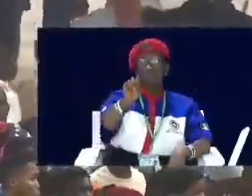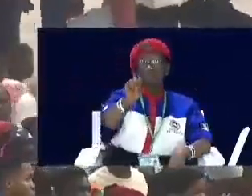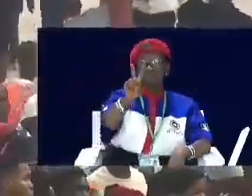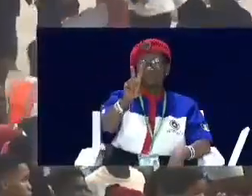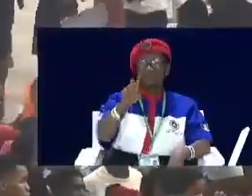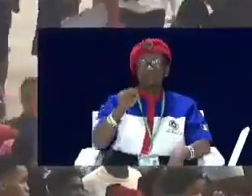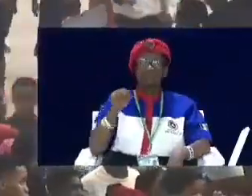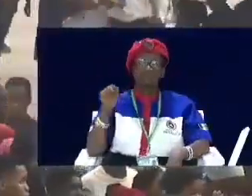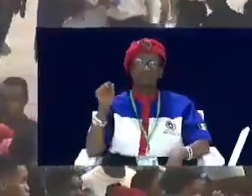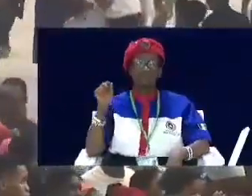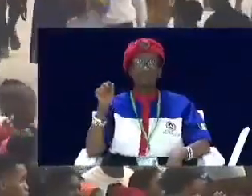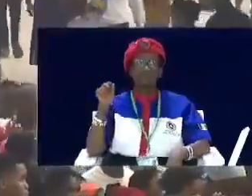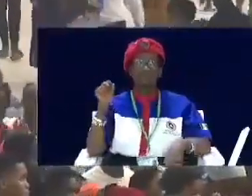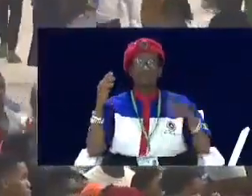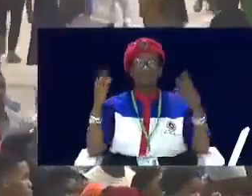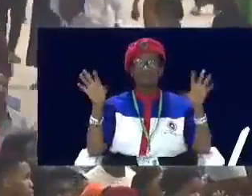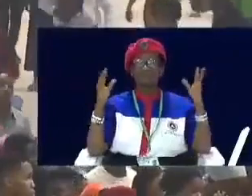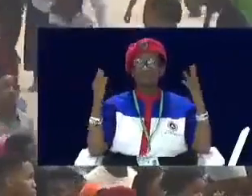12. Ejila.